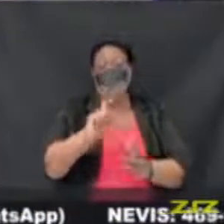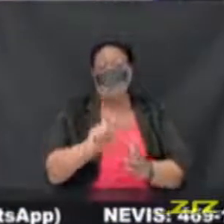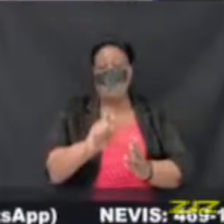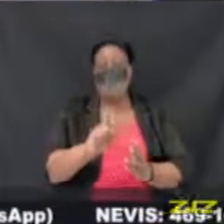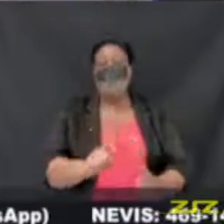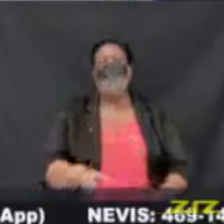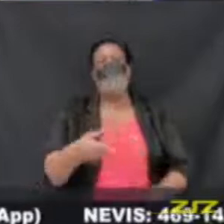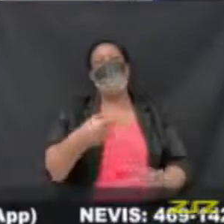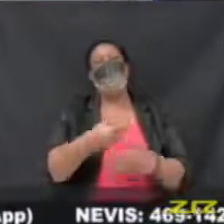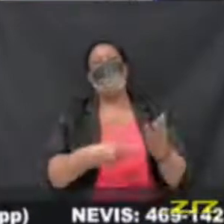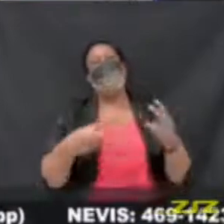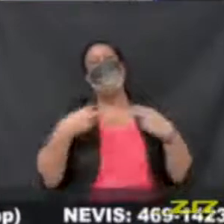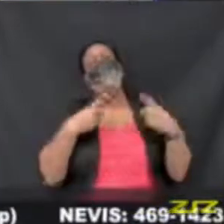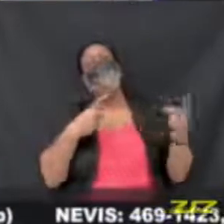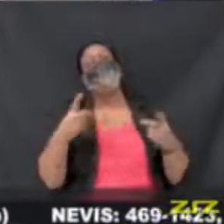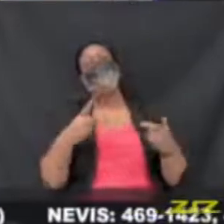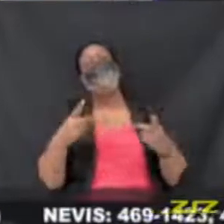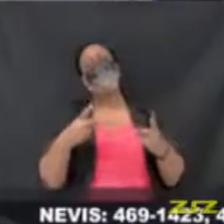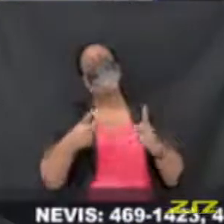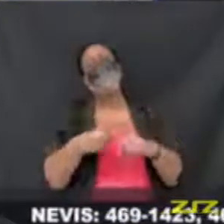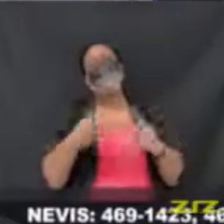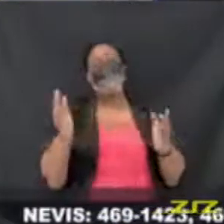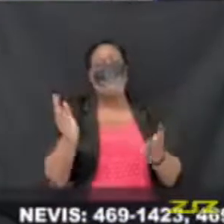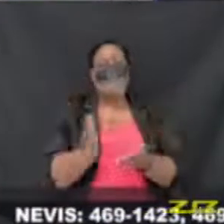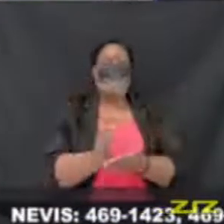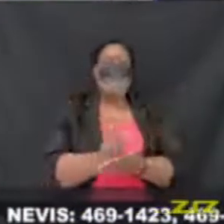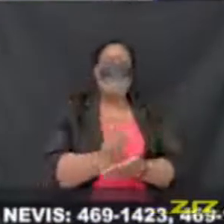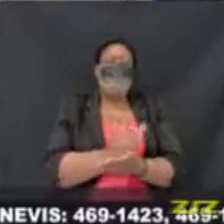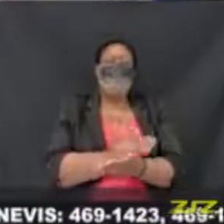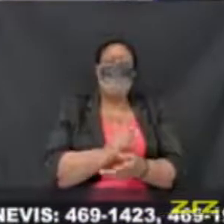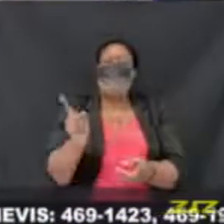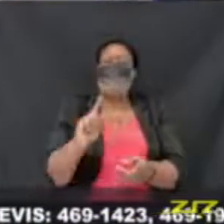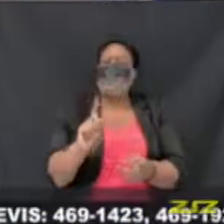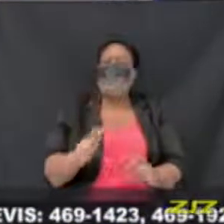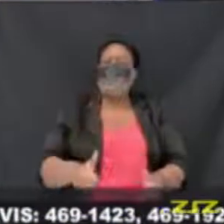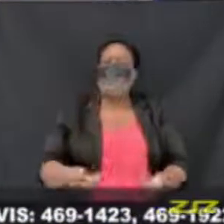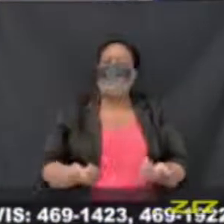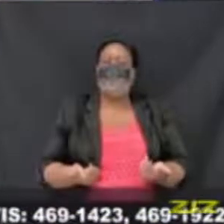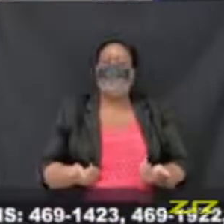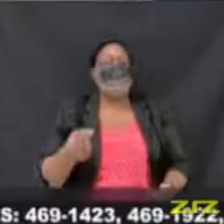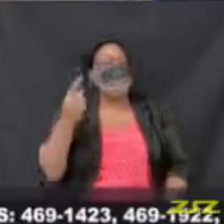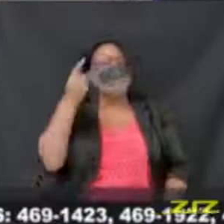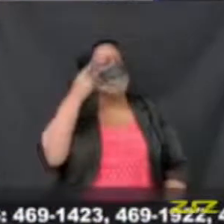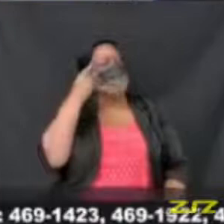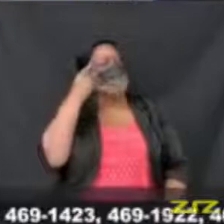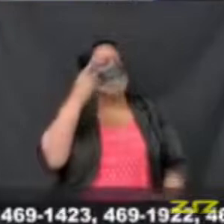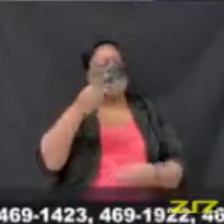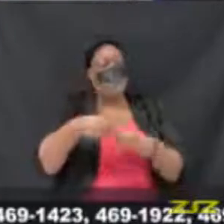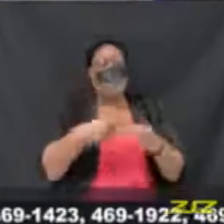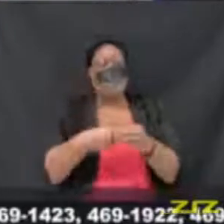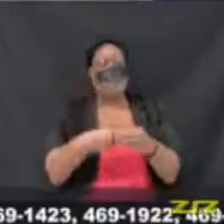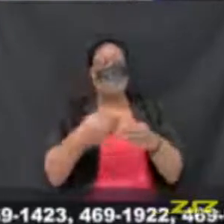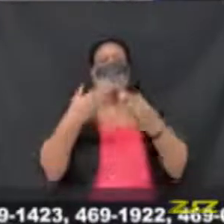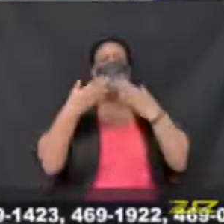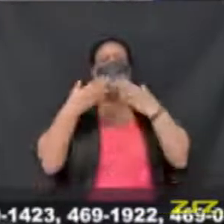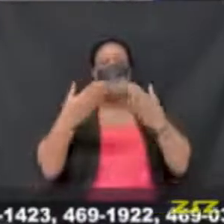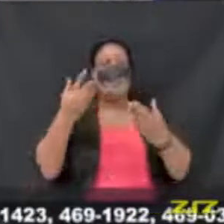done to improve the surroundings in which I live? As you ponder on these words, I wish to thank all of you